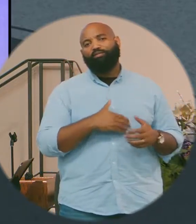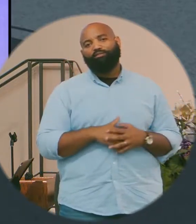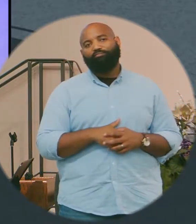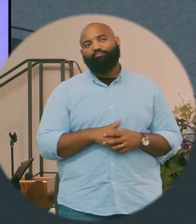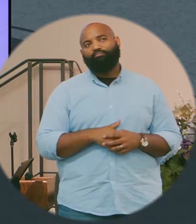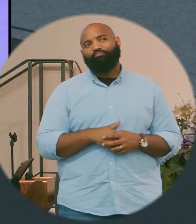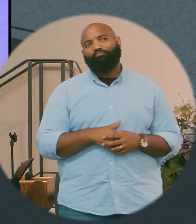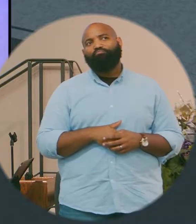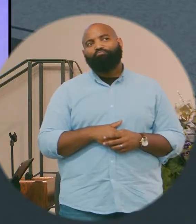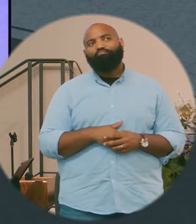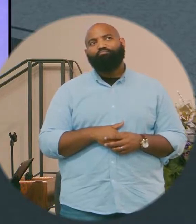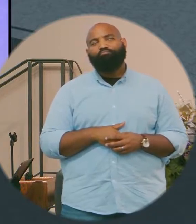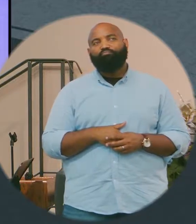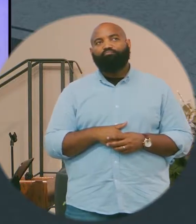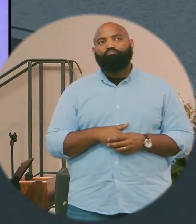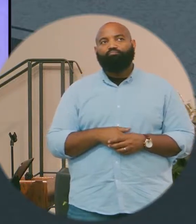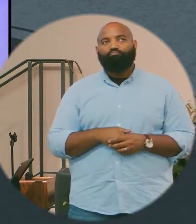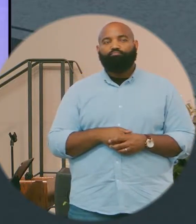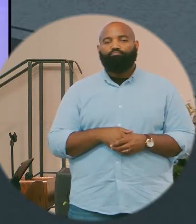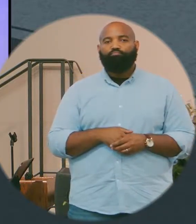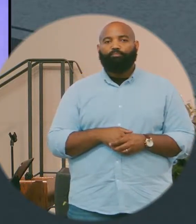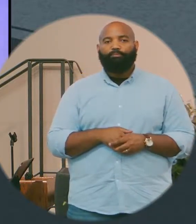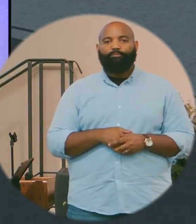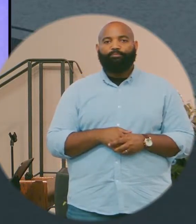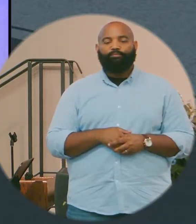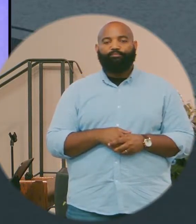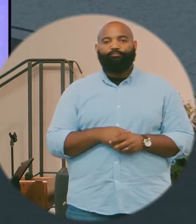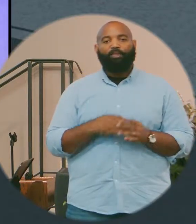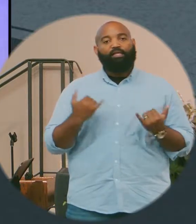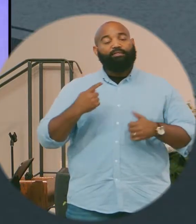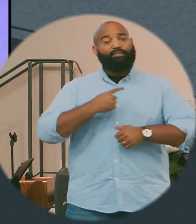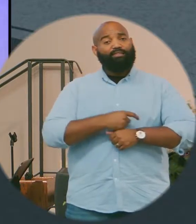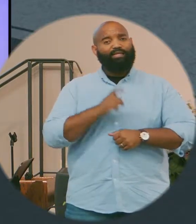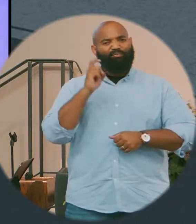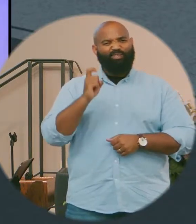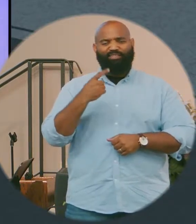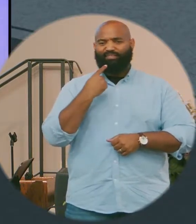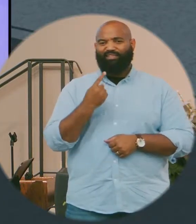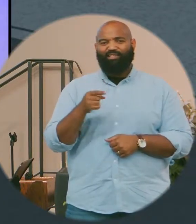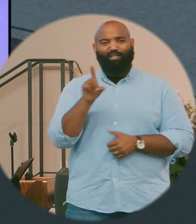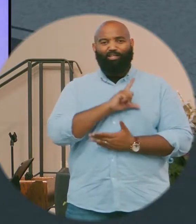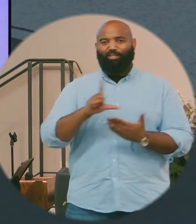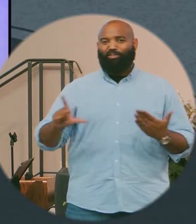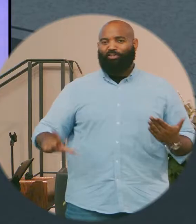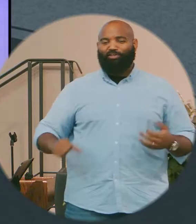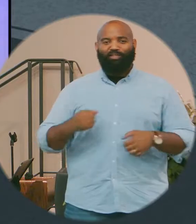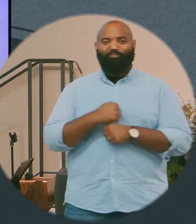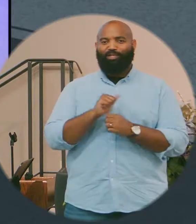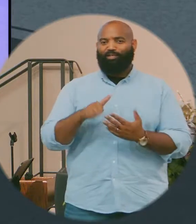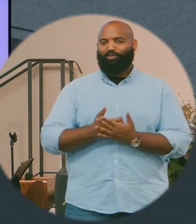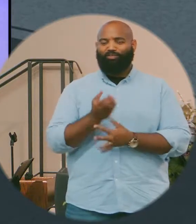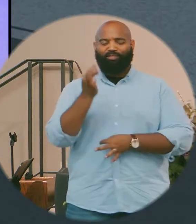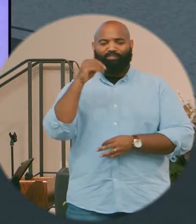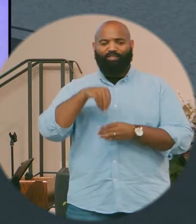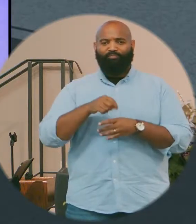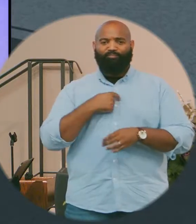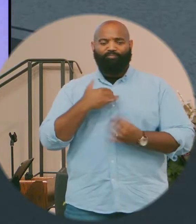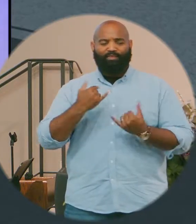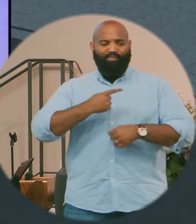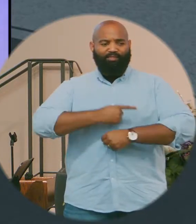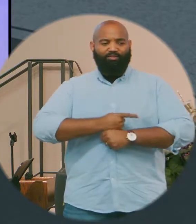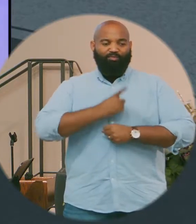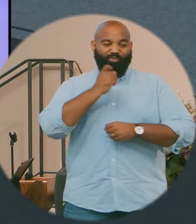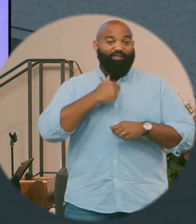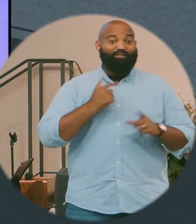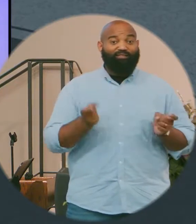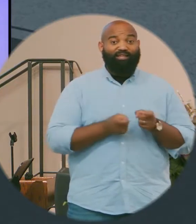I had to say, create in me a clean heart, Lord, this morning. I had to say, renew a right spirit within me this morning. But grace is